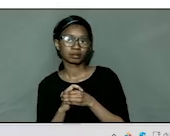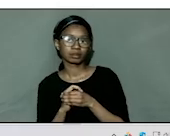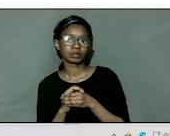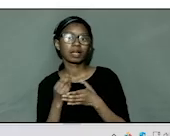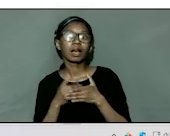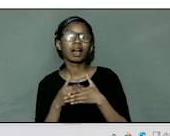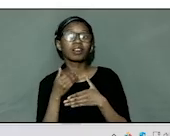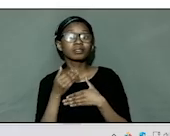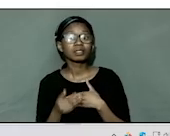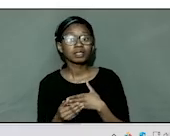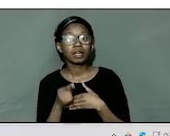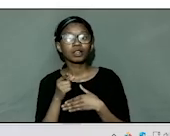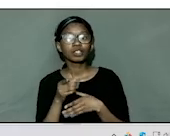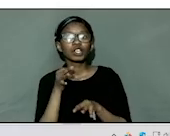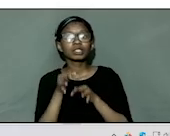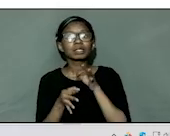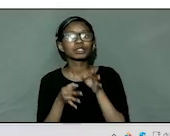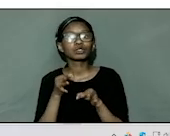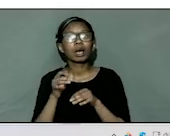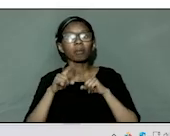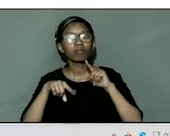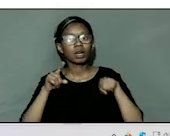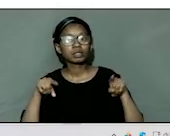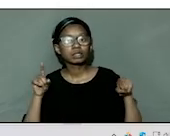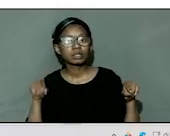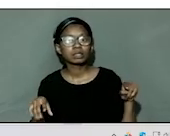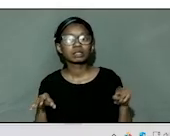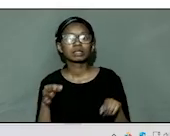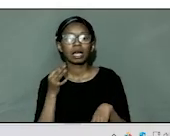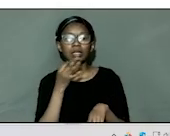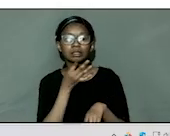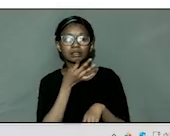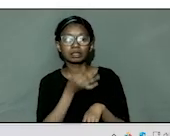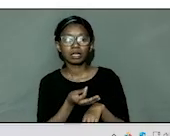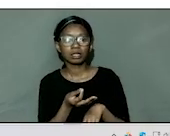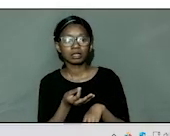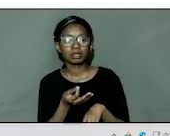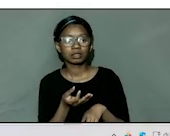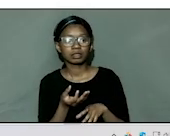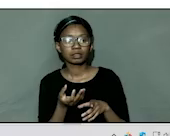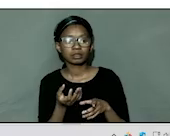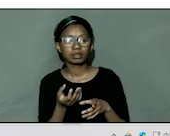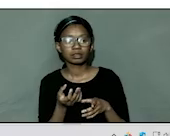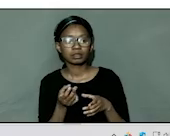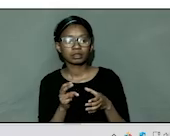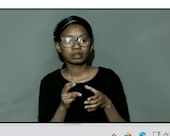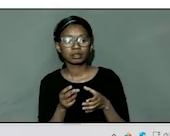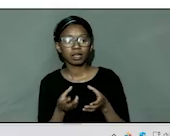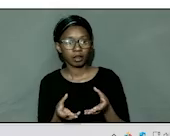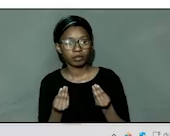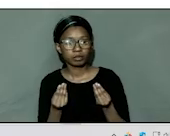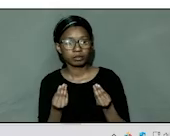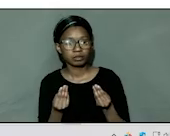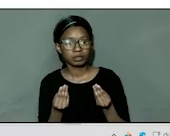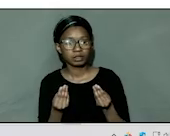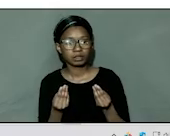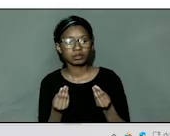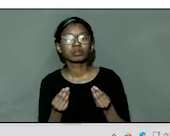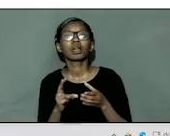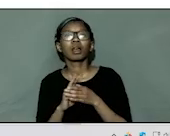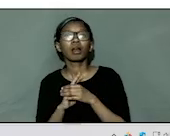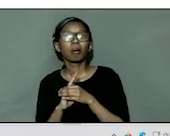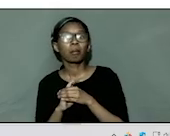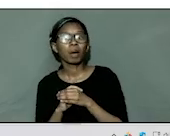the variation, there are mice or mouse, but yeah, you know. A mouse